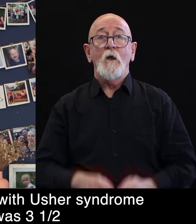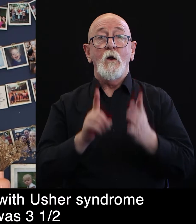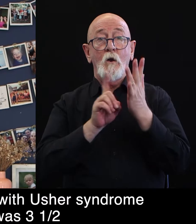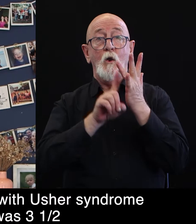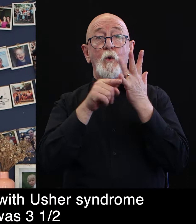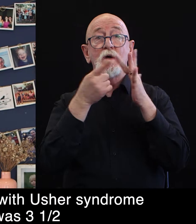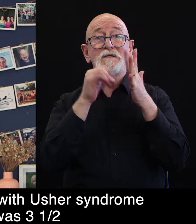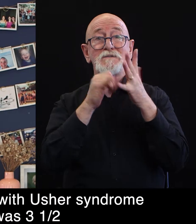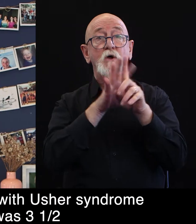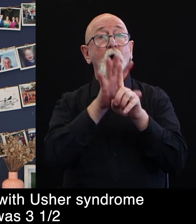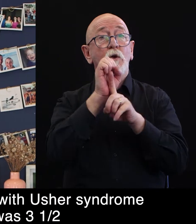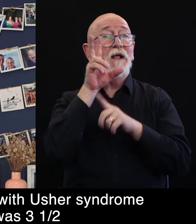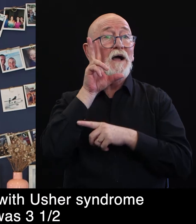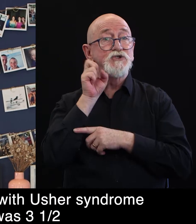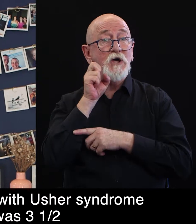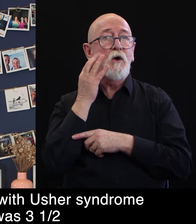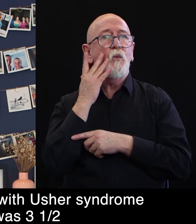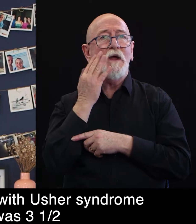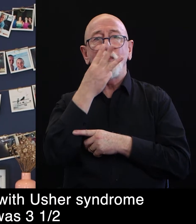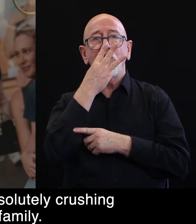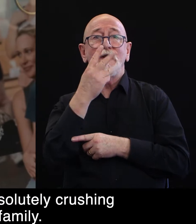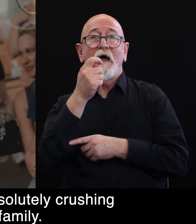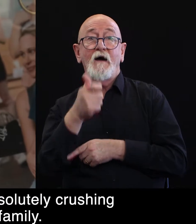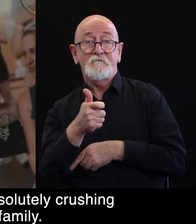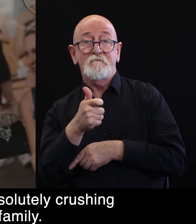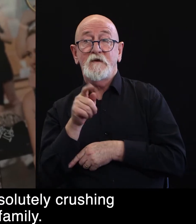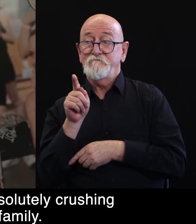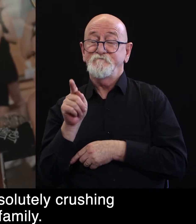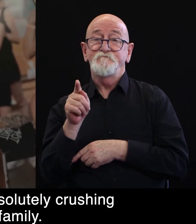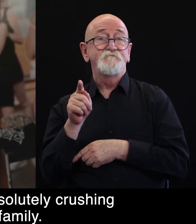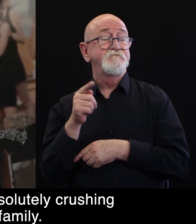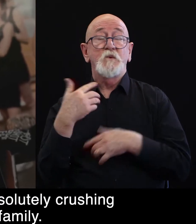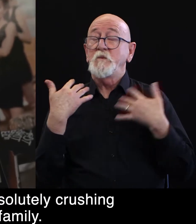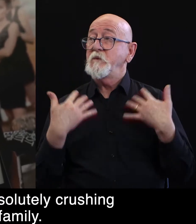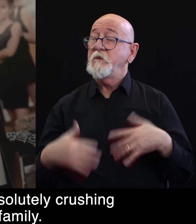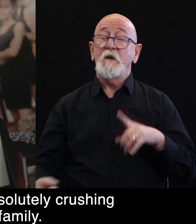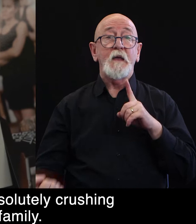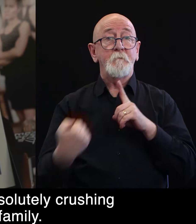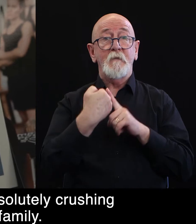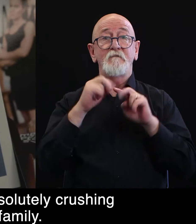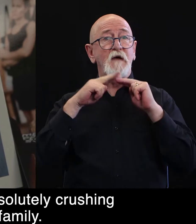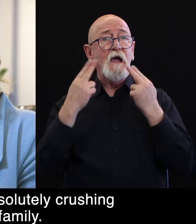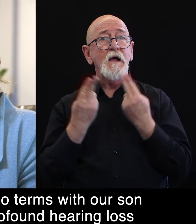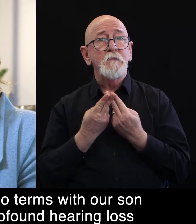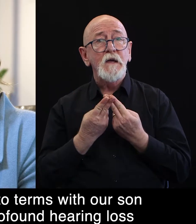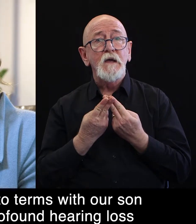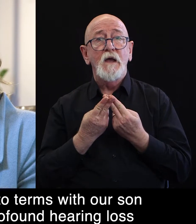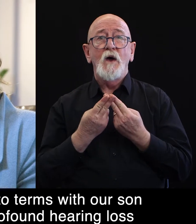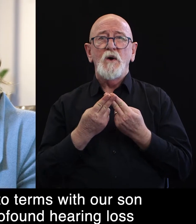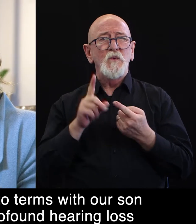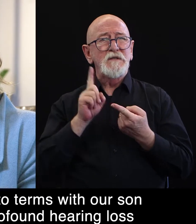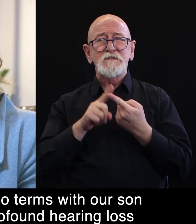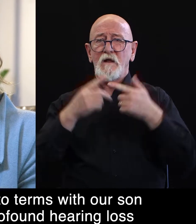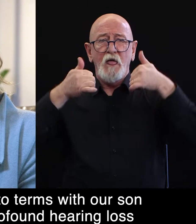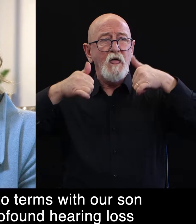Lewis was diagnosed with Usher syndrome when he was three and a half and it was just absolutely crushing for our family. We were still coming